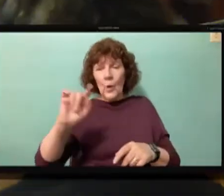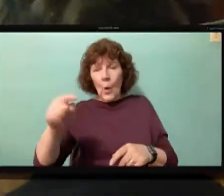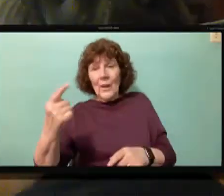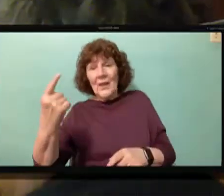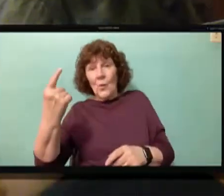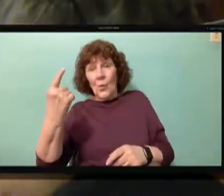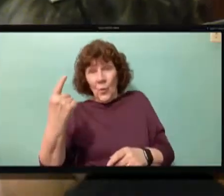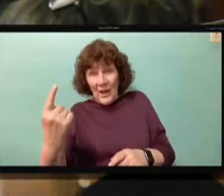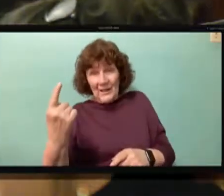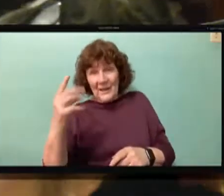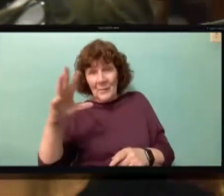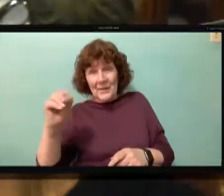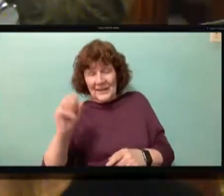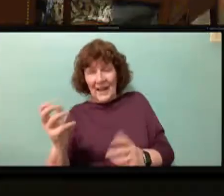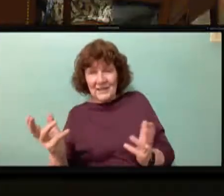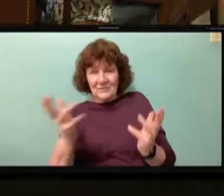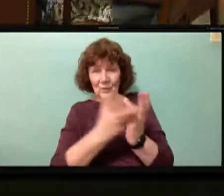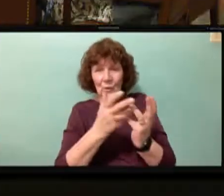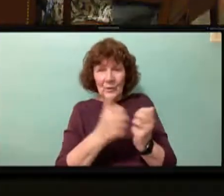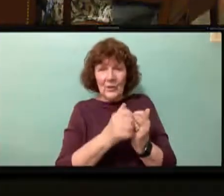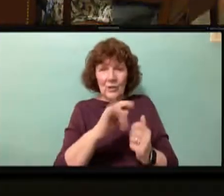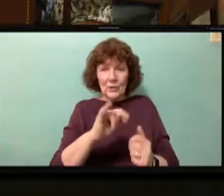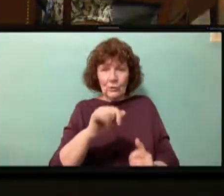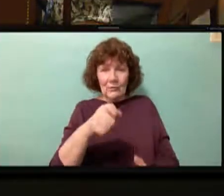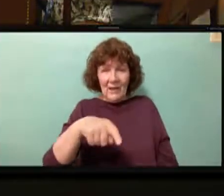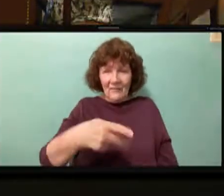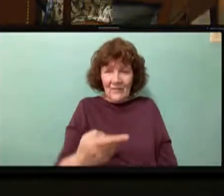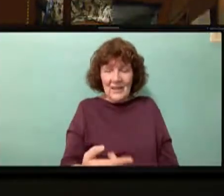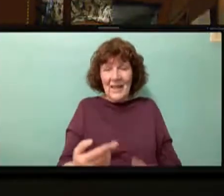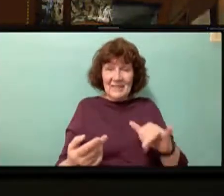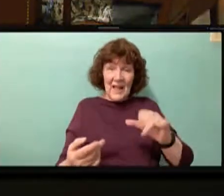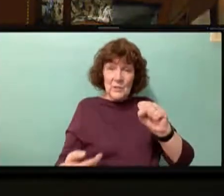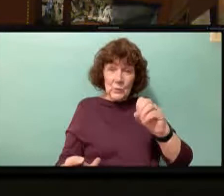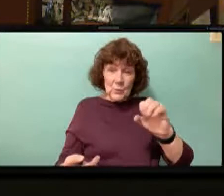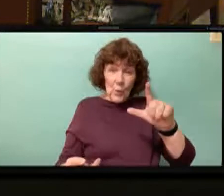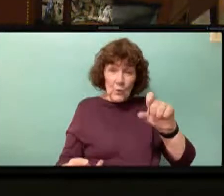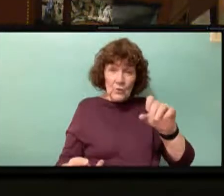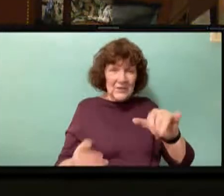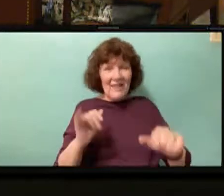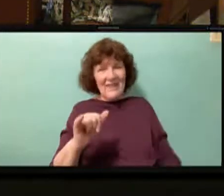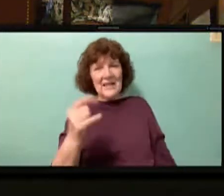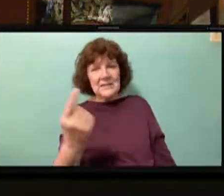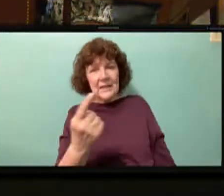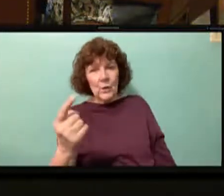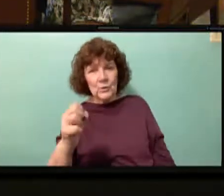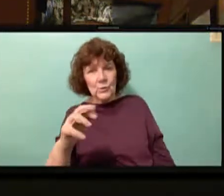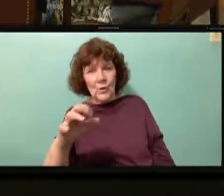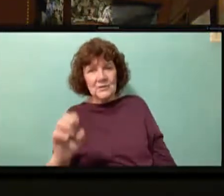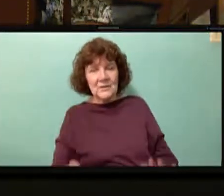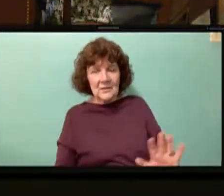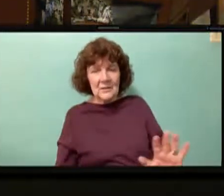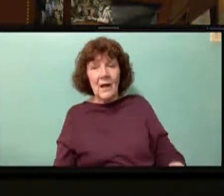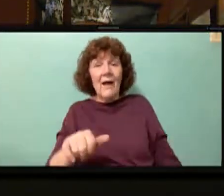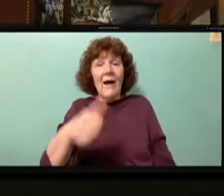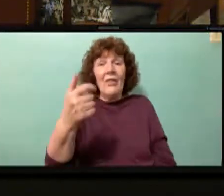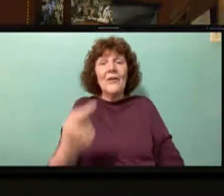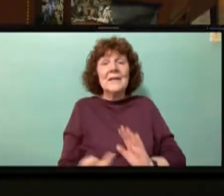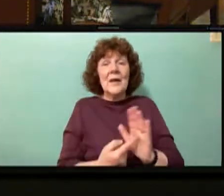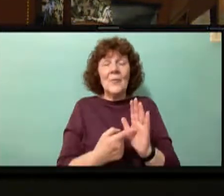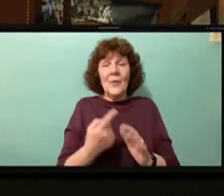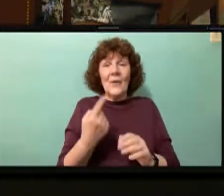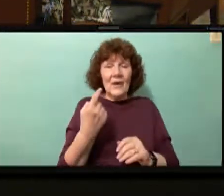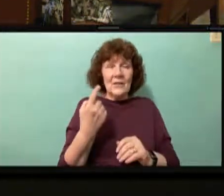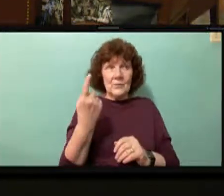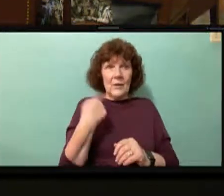into Cartograph. Then that would be a sole source. So that would be a single source. Okay. Yes. Yeah. So another example this one is the one that I